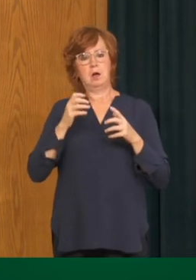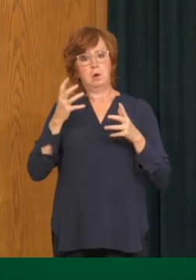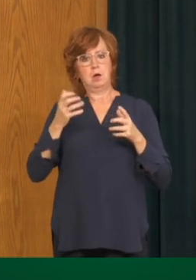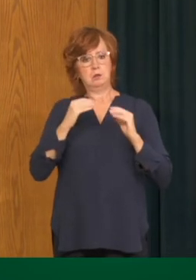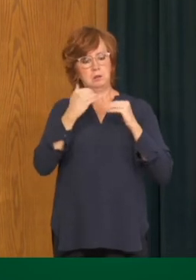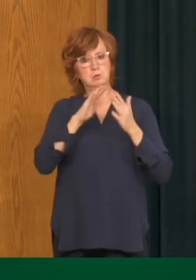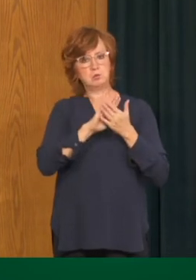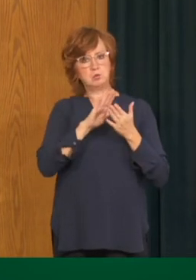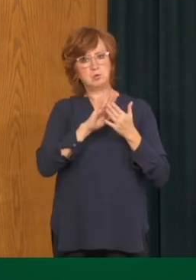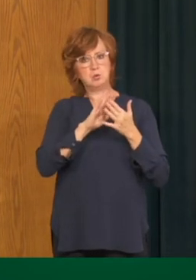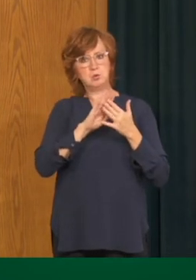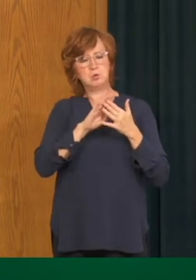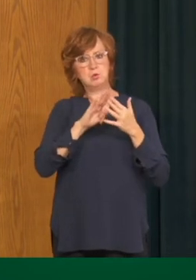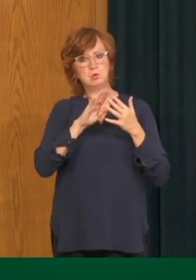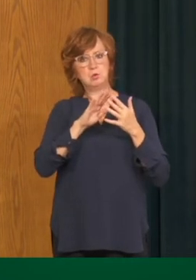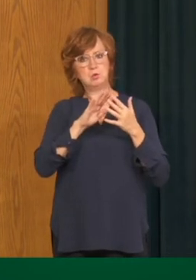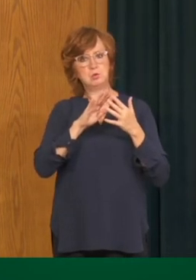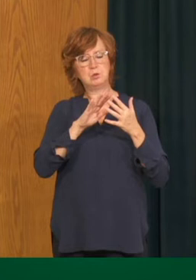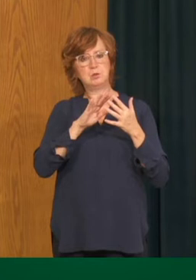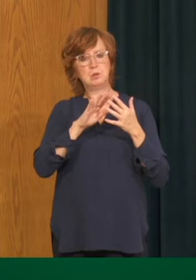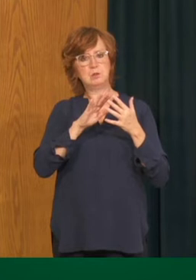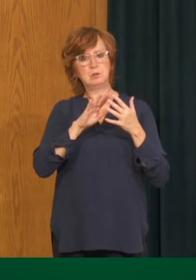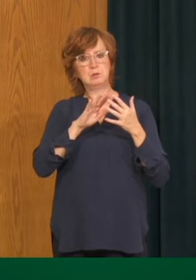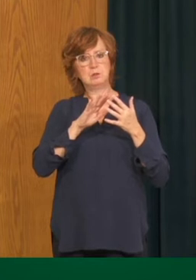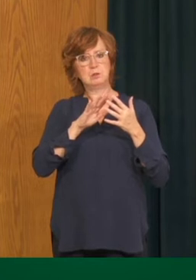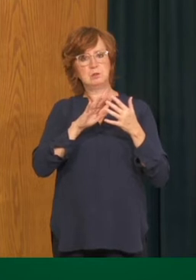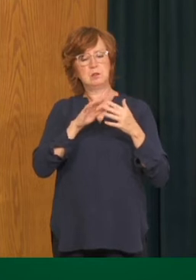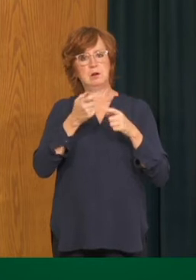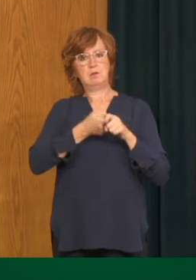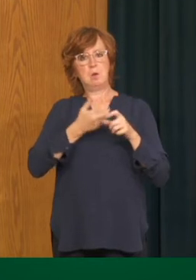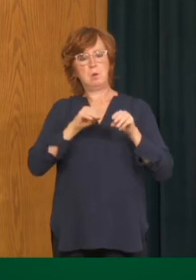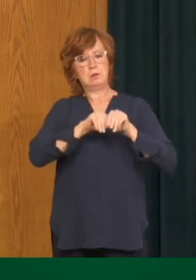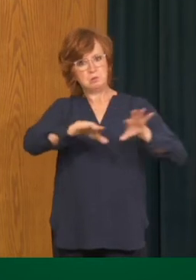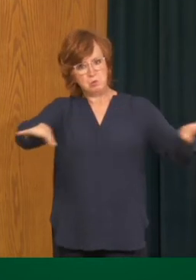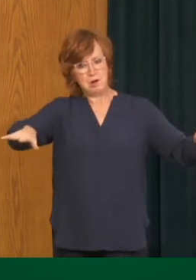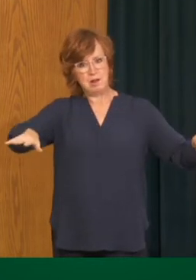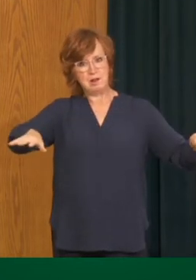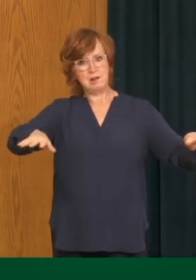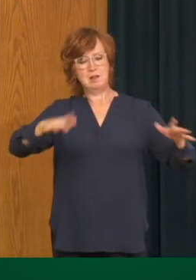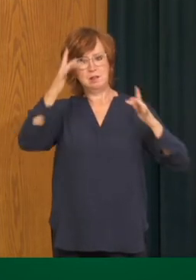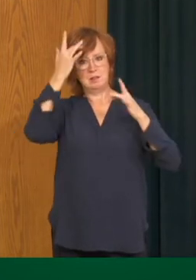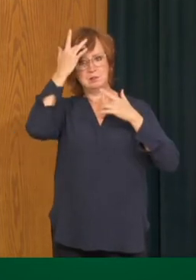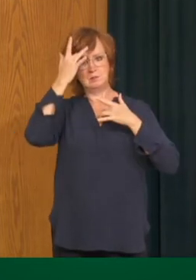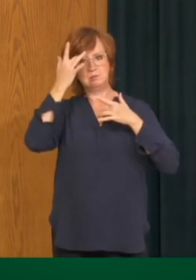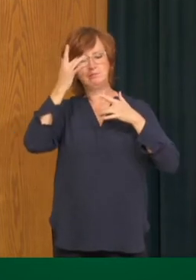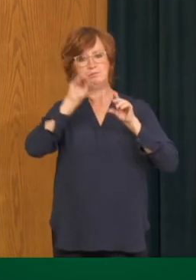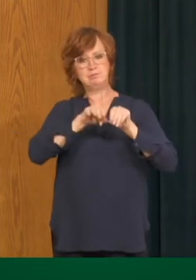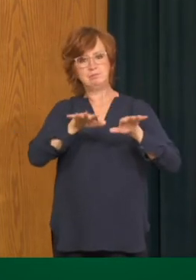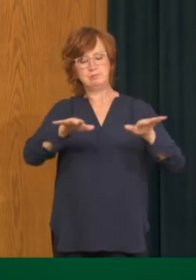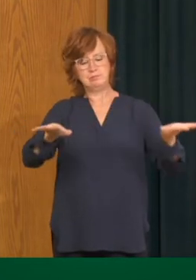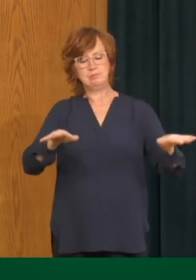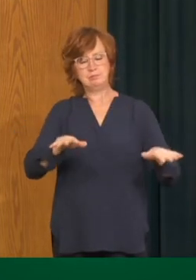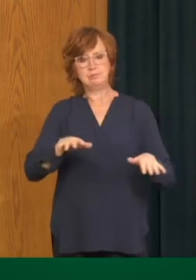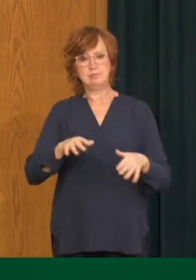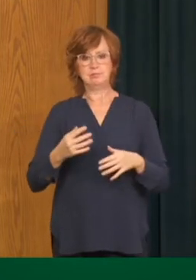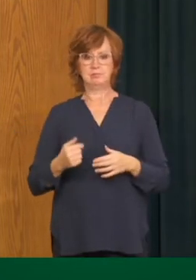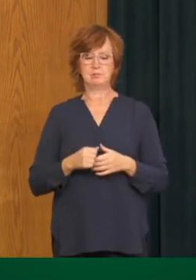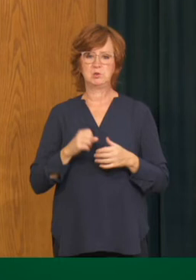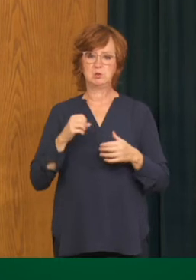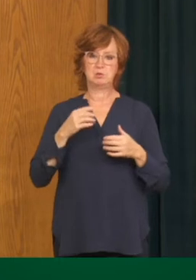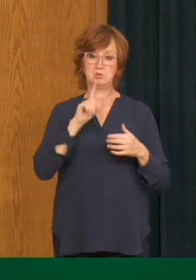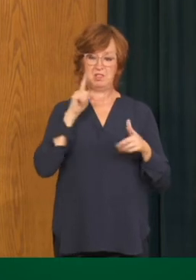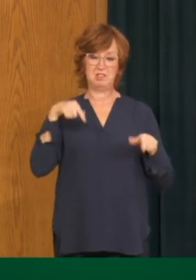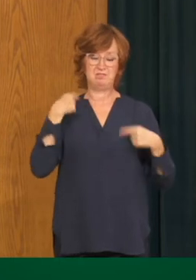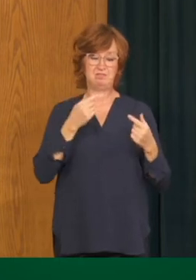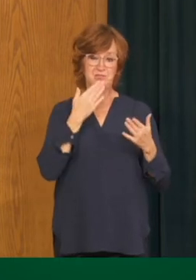communities. Together, we've been doing that. So for that, I once again say thank you, Saskatchewan. Today, we are reporting just one additional